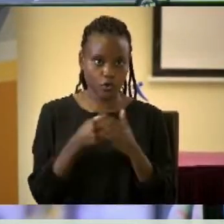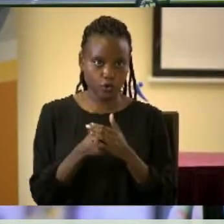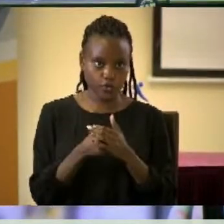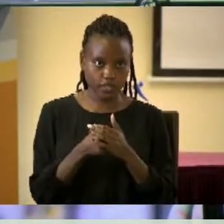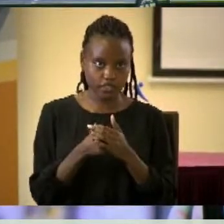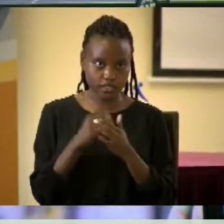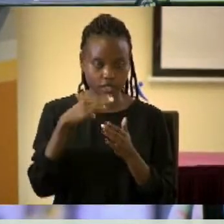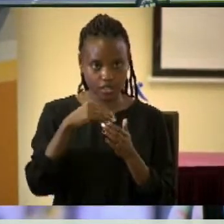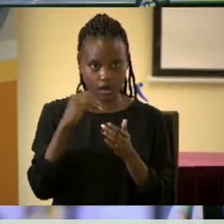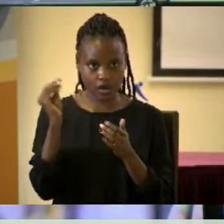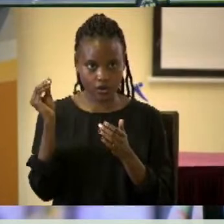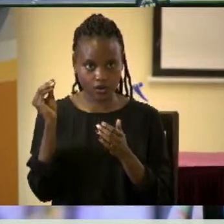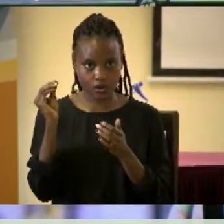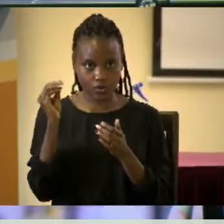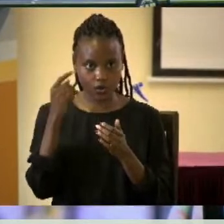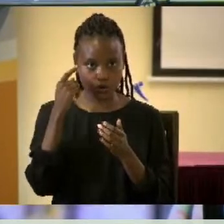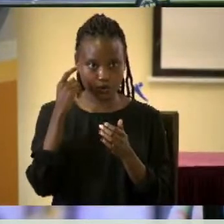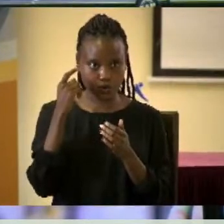for